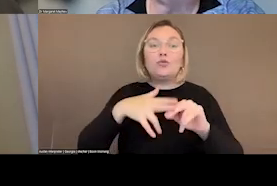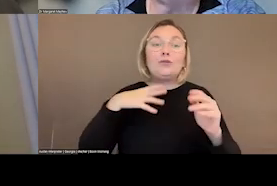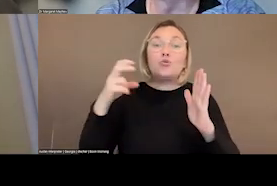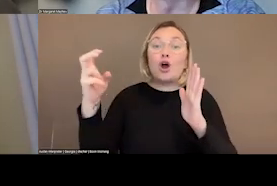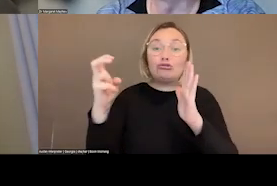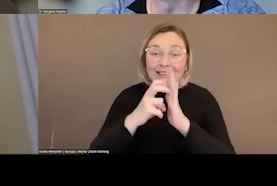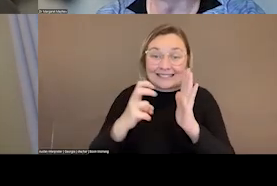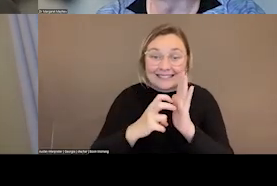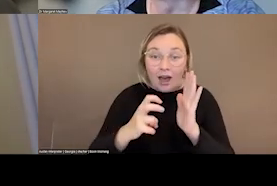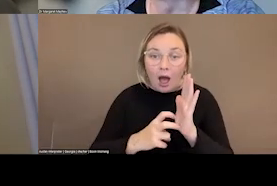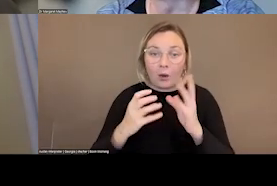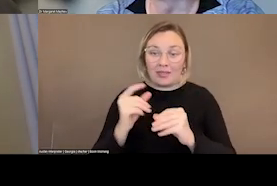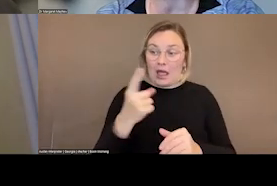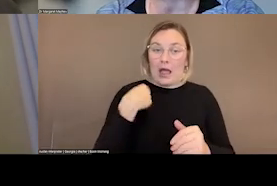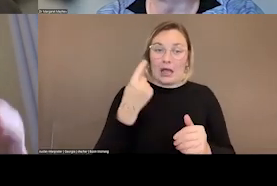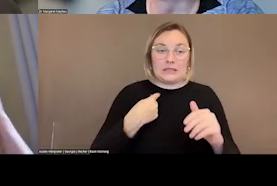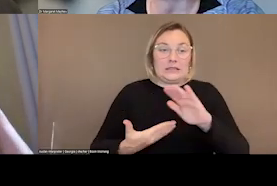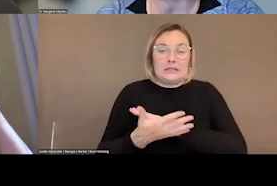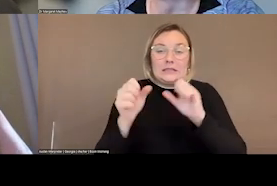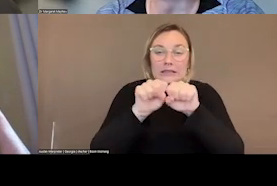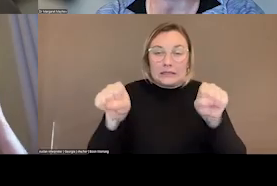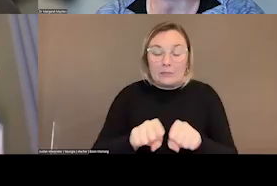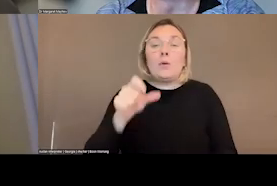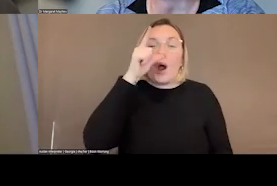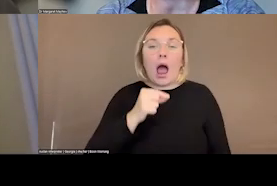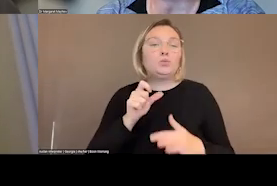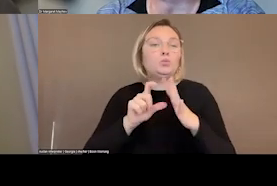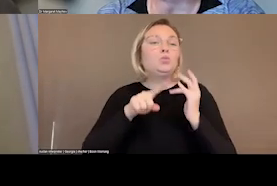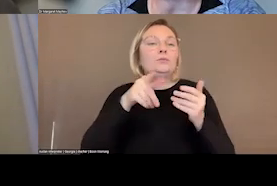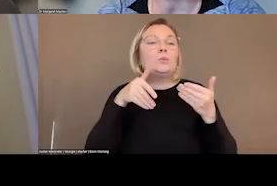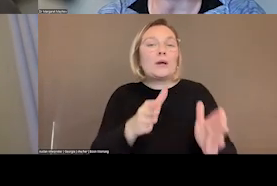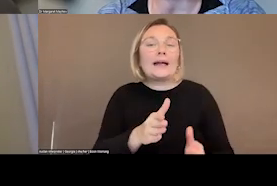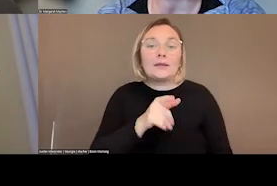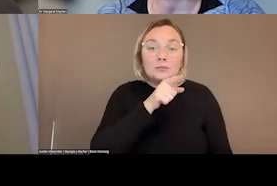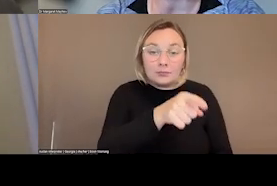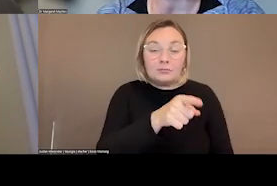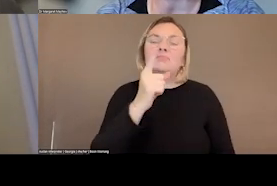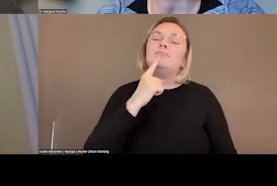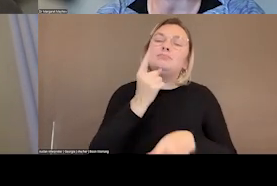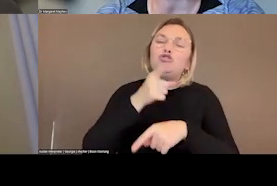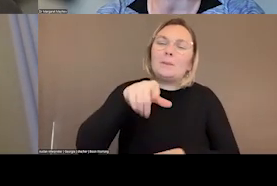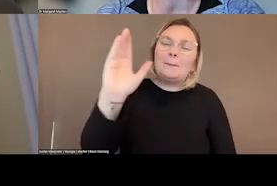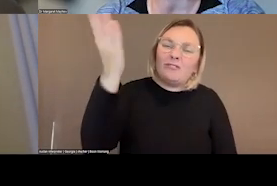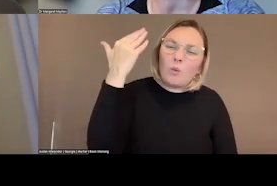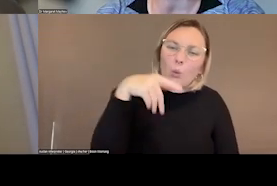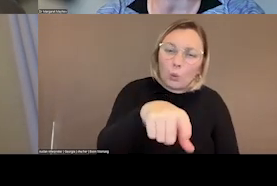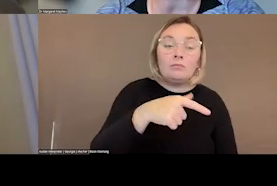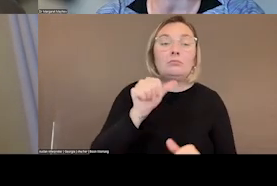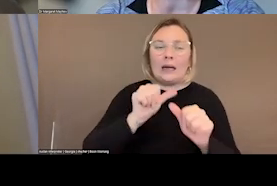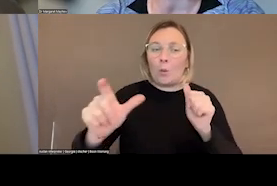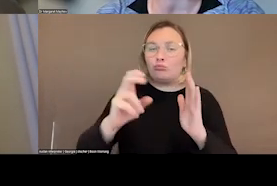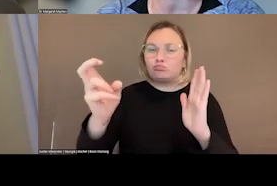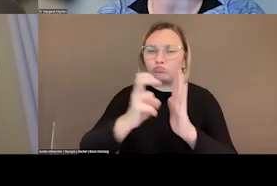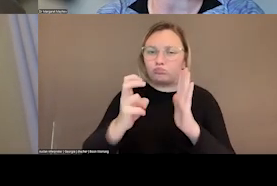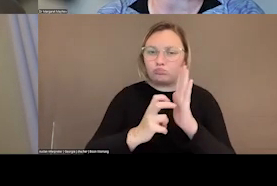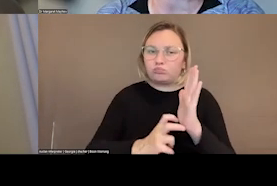register Hmm. with our system, you can do so there. Yeah. And as mentioned before, we suggest you register